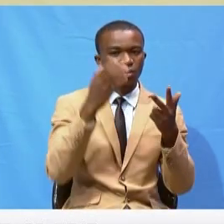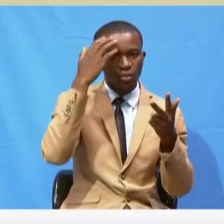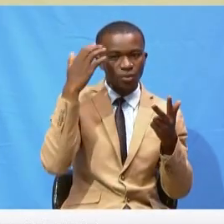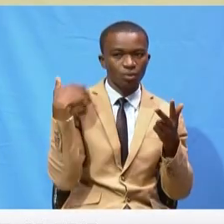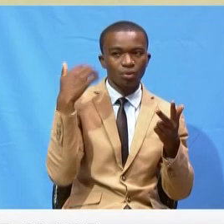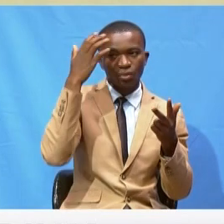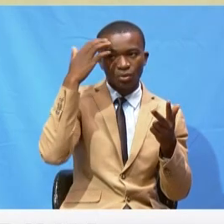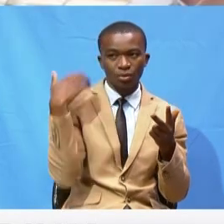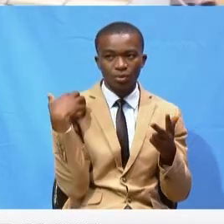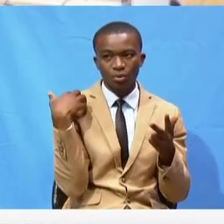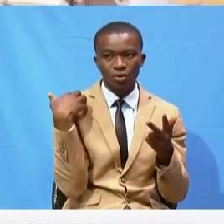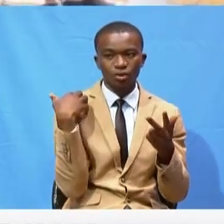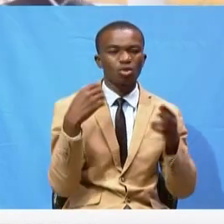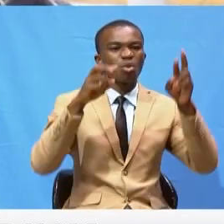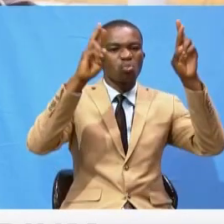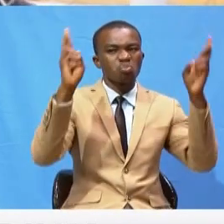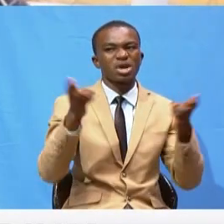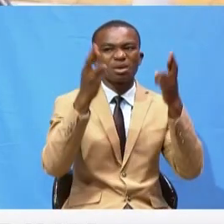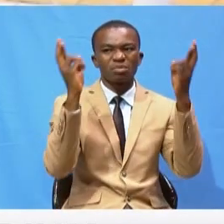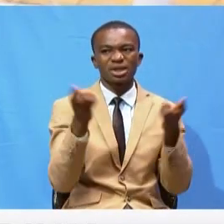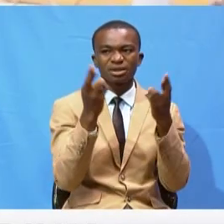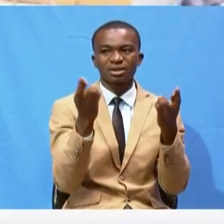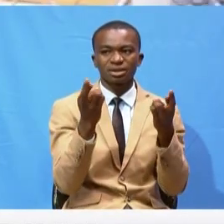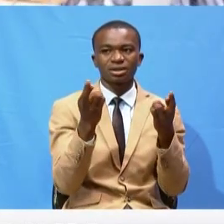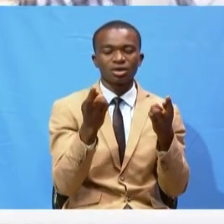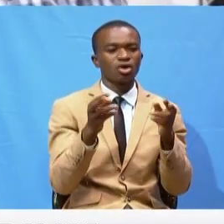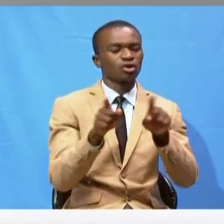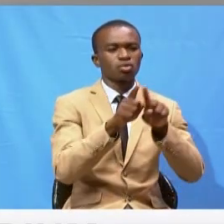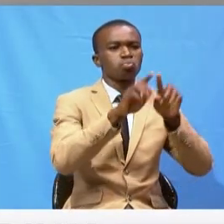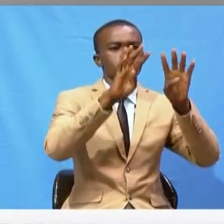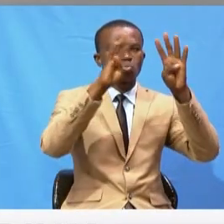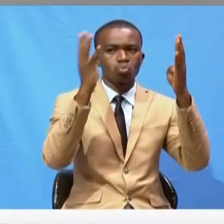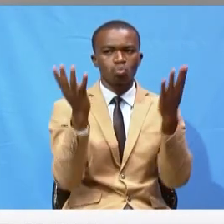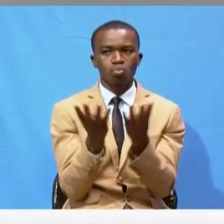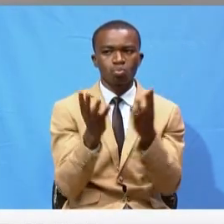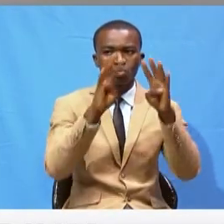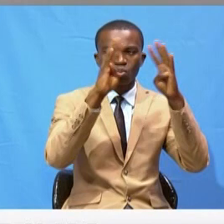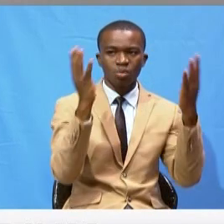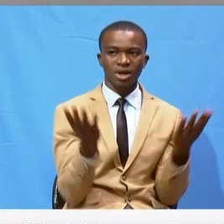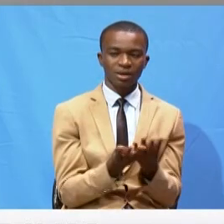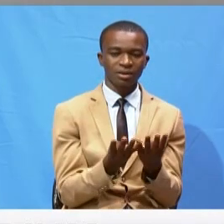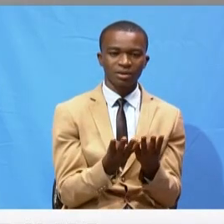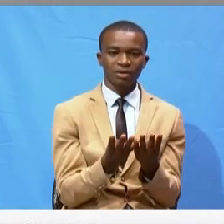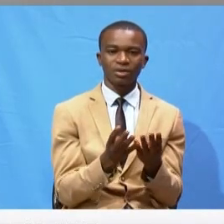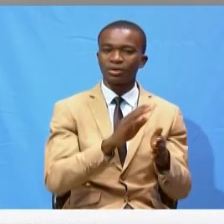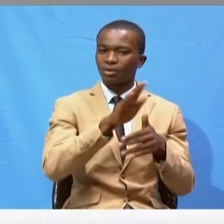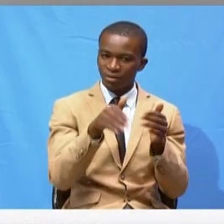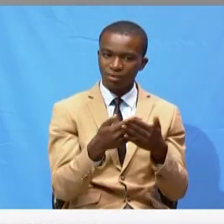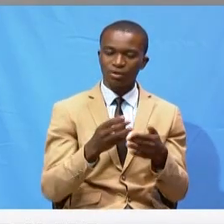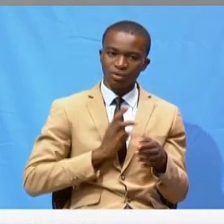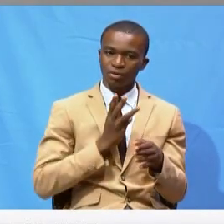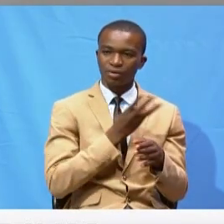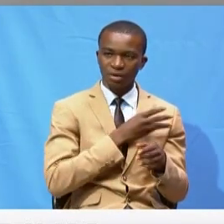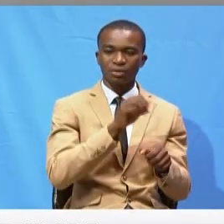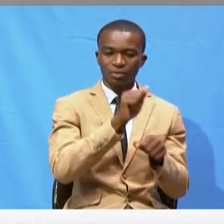concrete terraces rehabilitation, the wire fencing around the pitch, and the installation of the